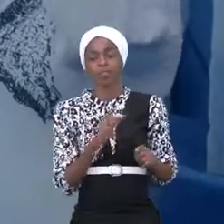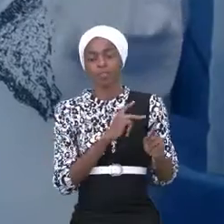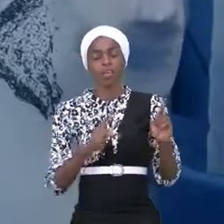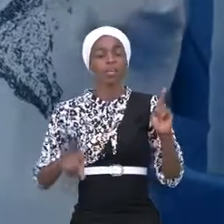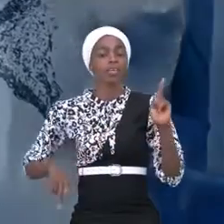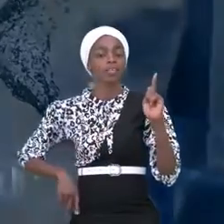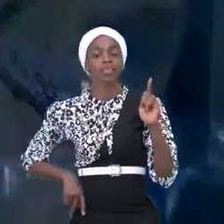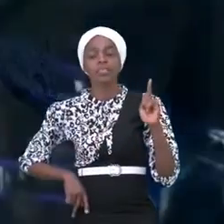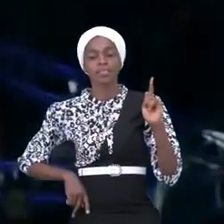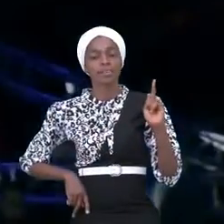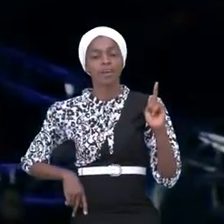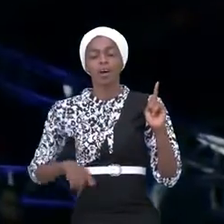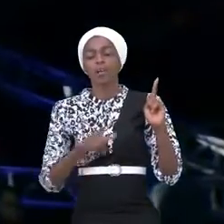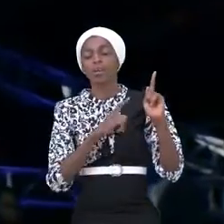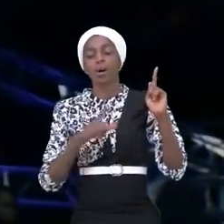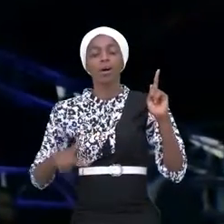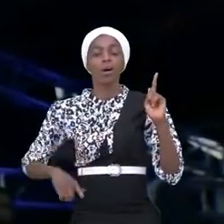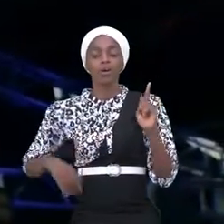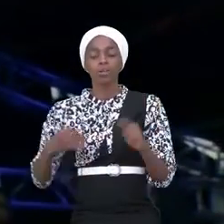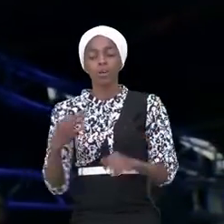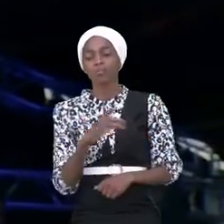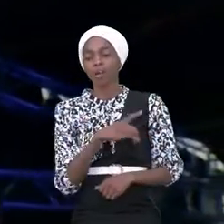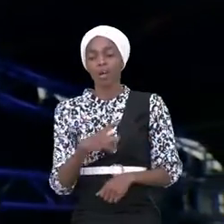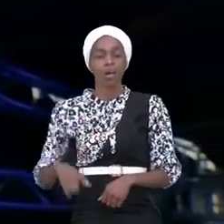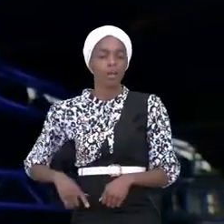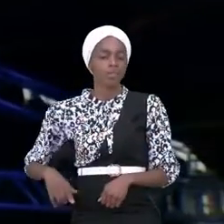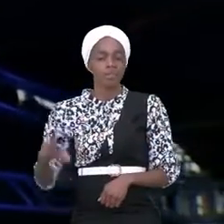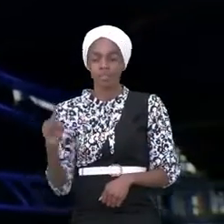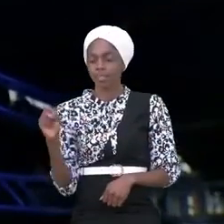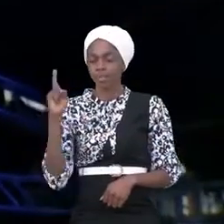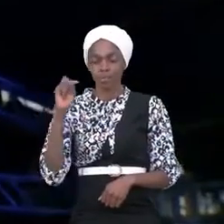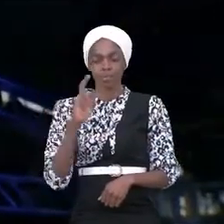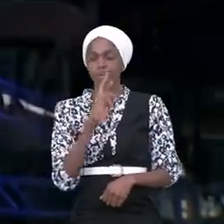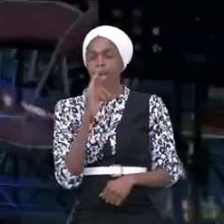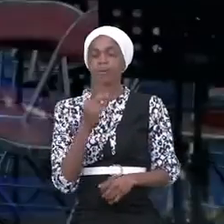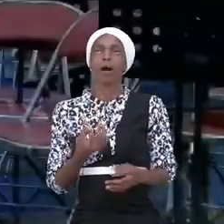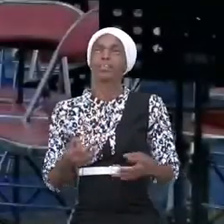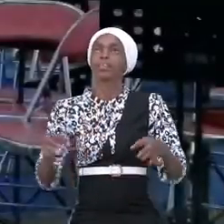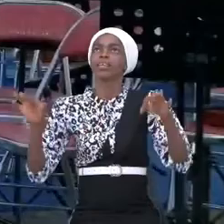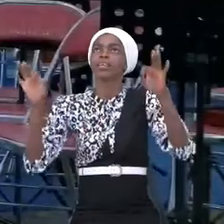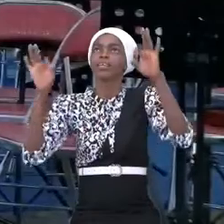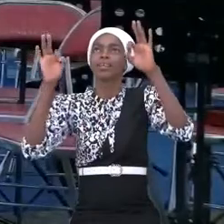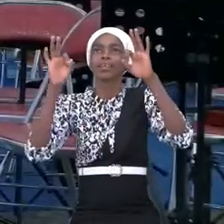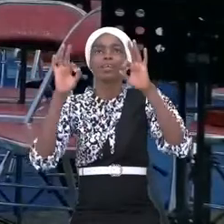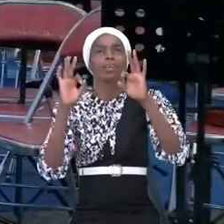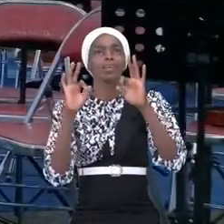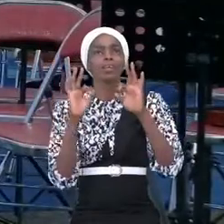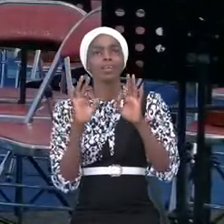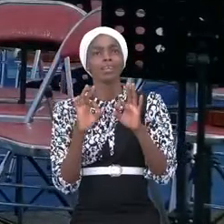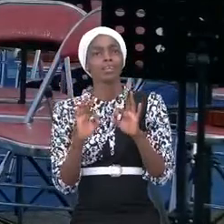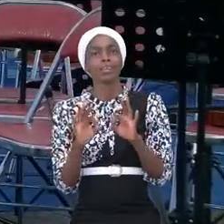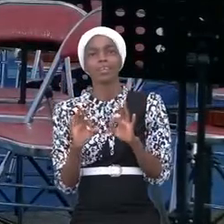King of Kings, Lord of Lords, you are